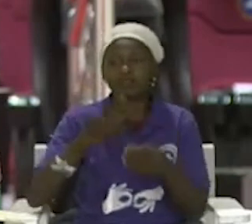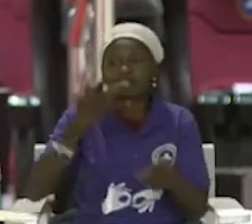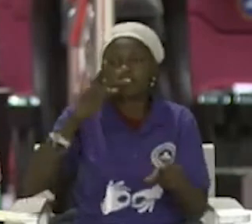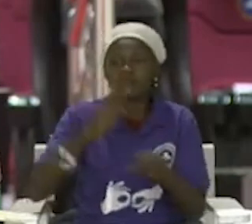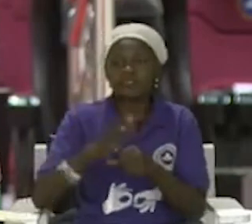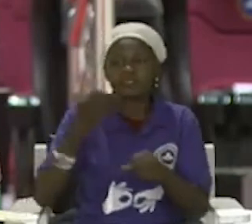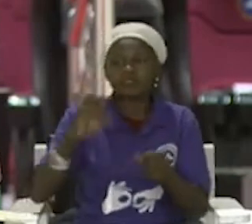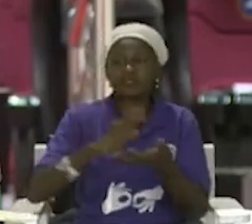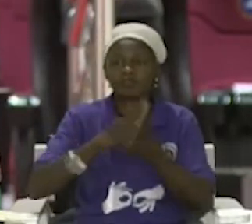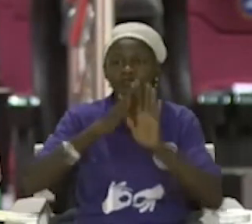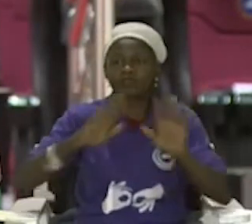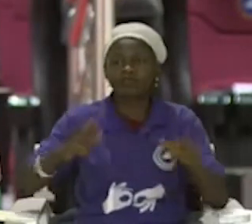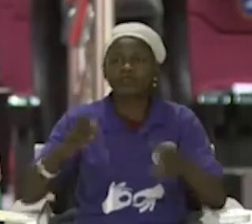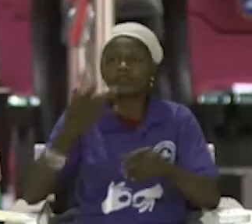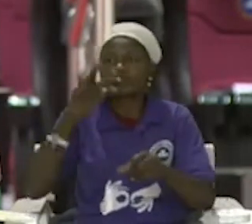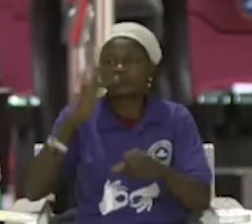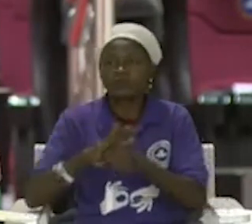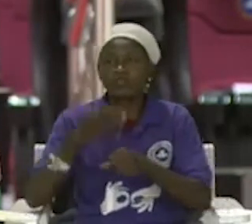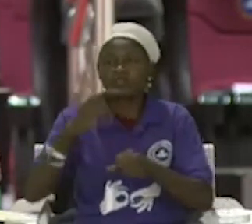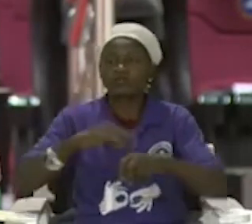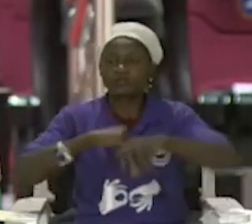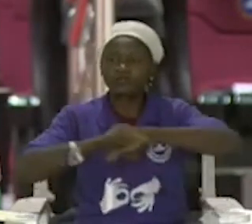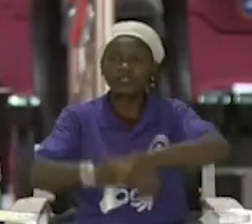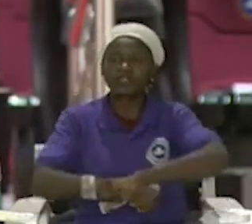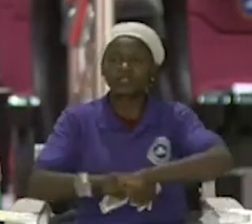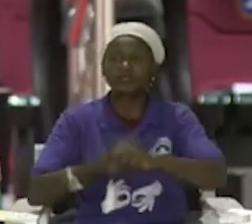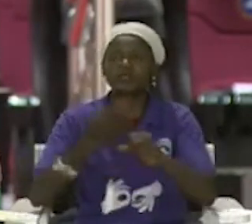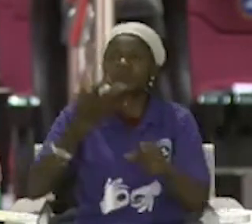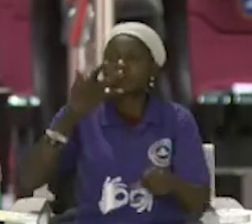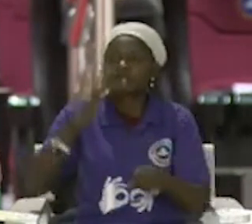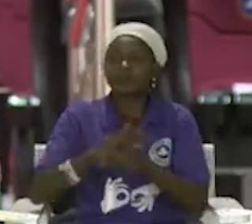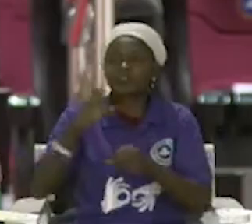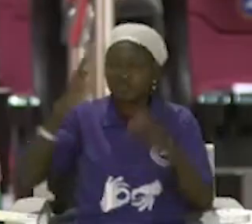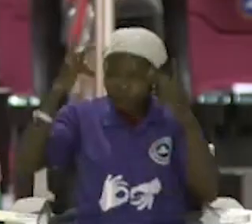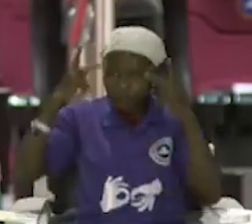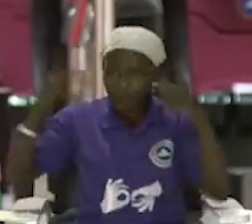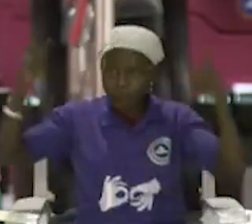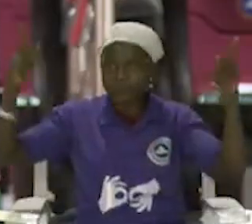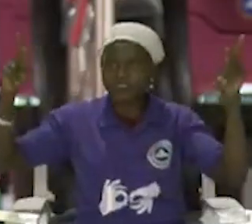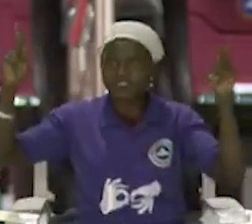of peace, covenant of protection, covenant of prosperity,